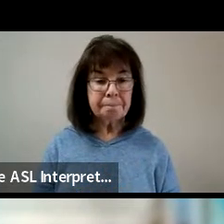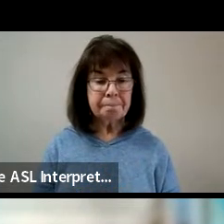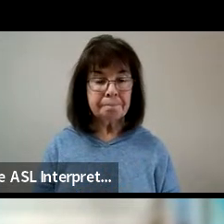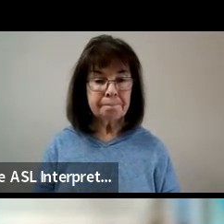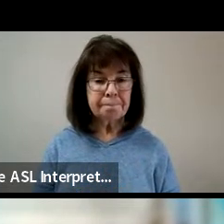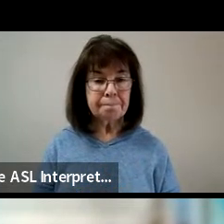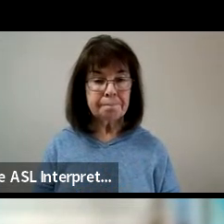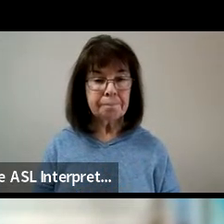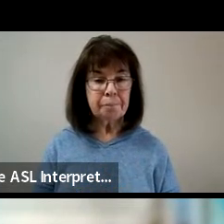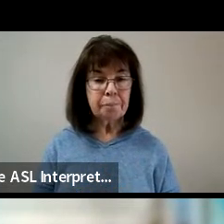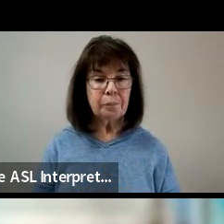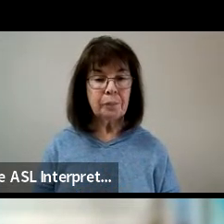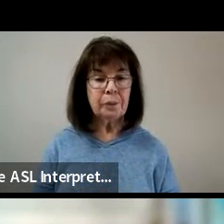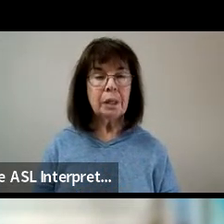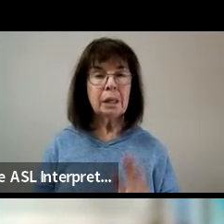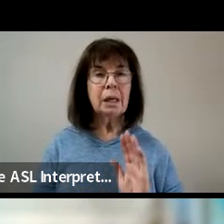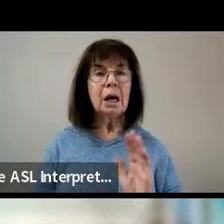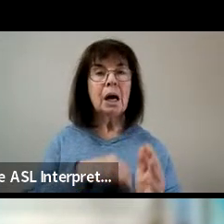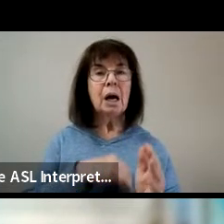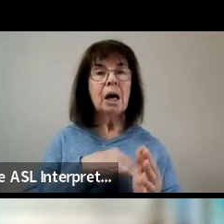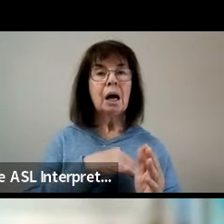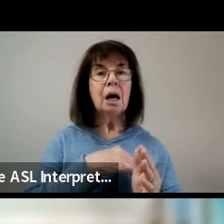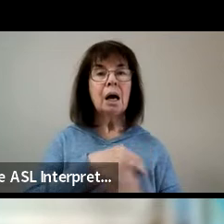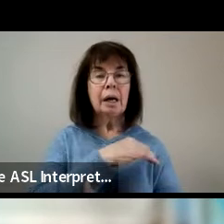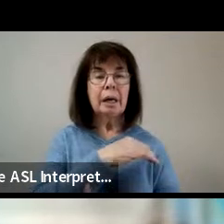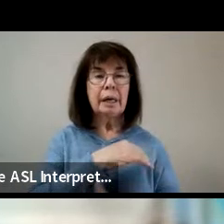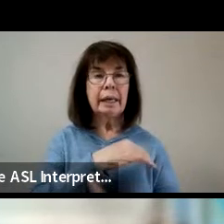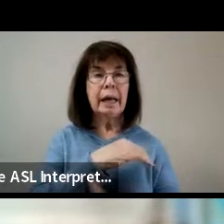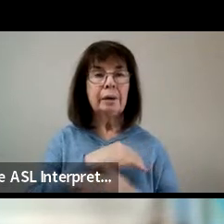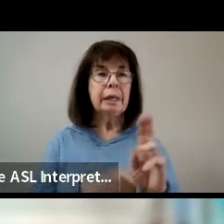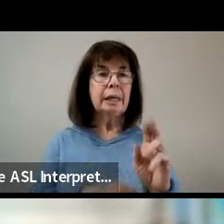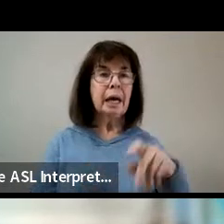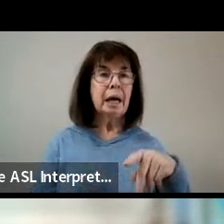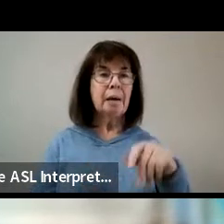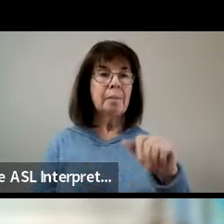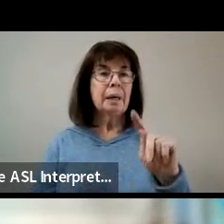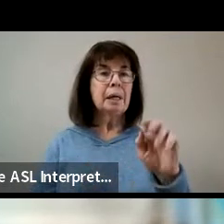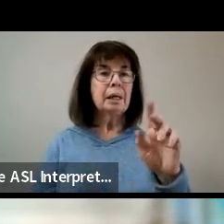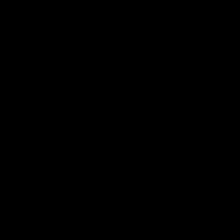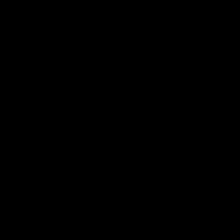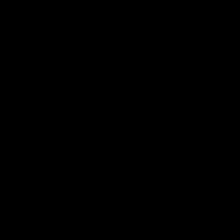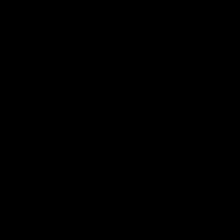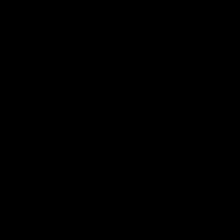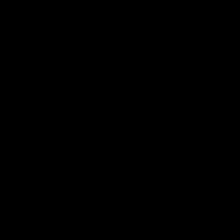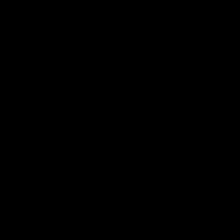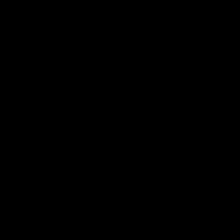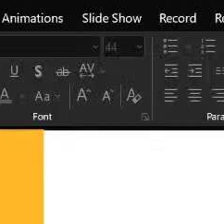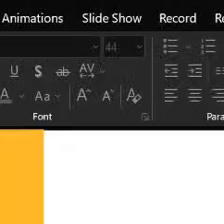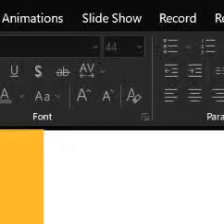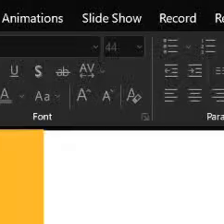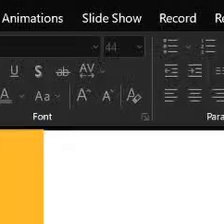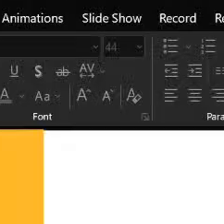is the county updates, and I'm going to turn this over to kick it off, Dr. Moss.